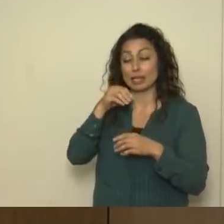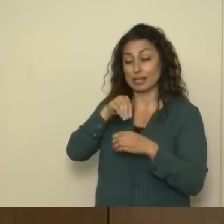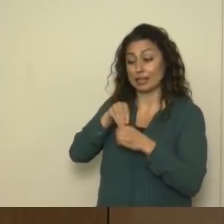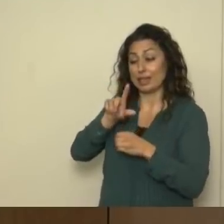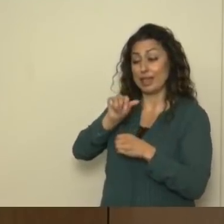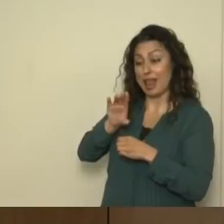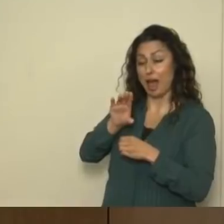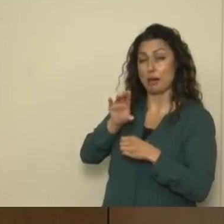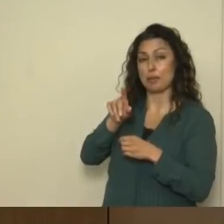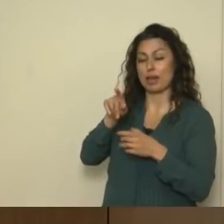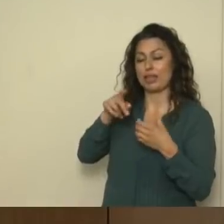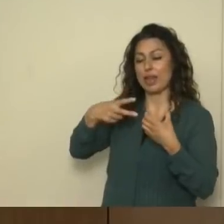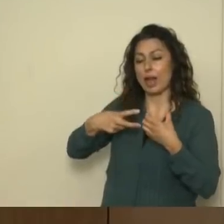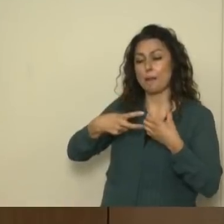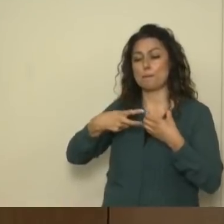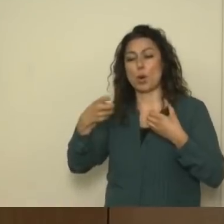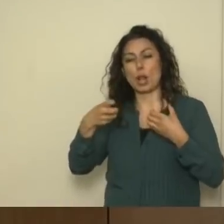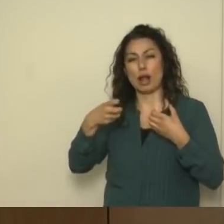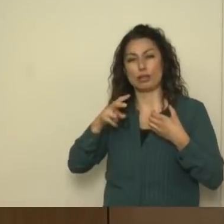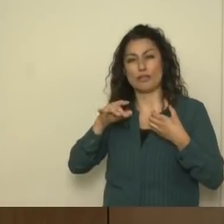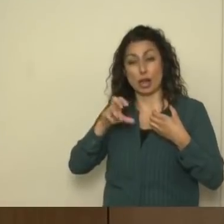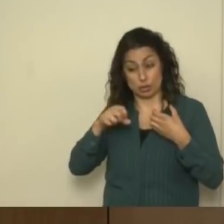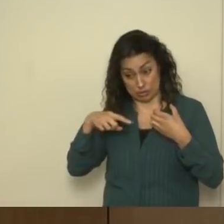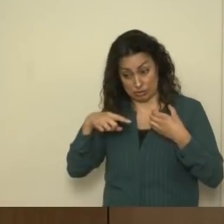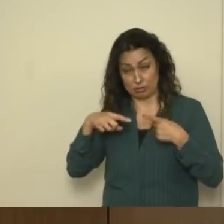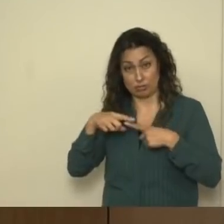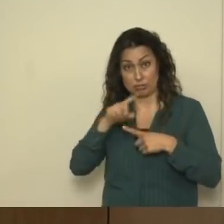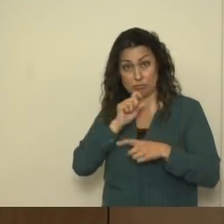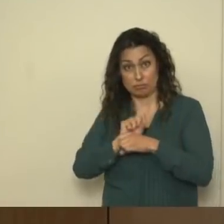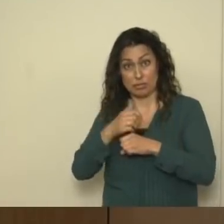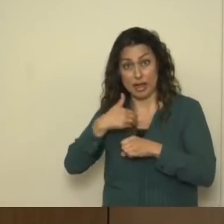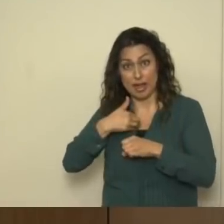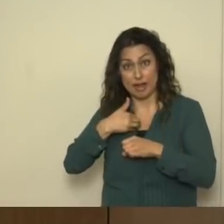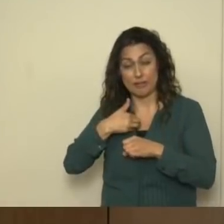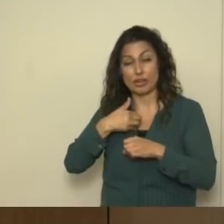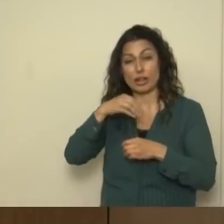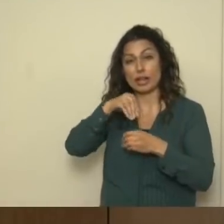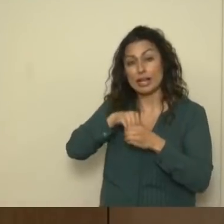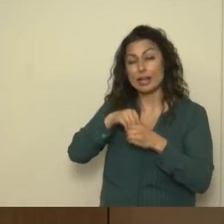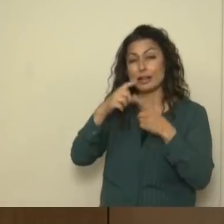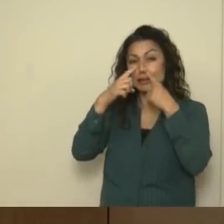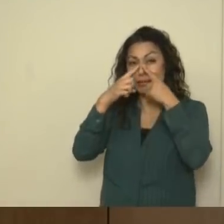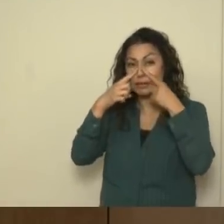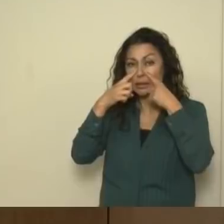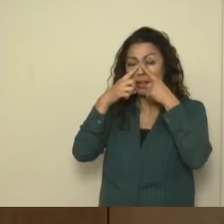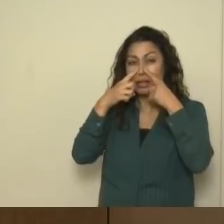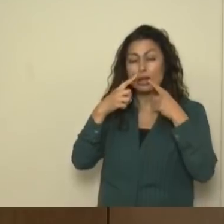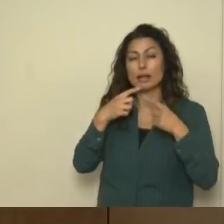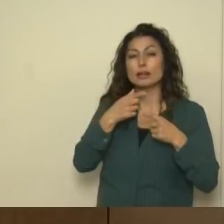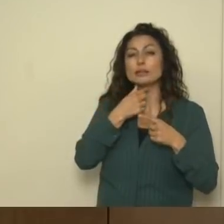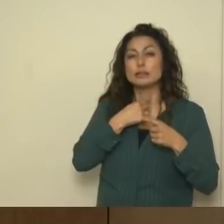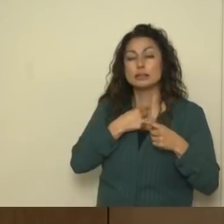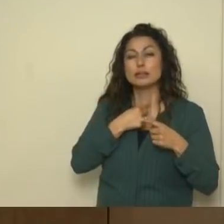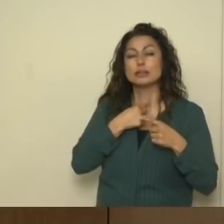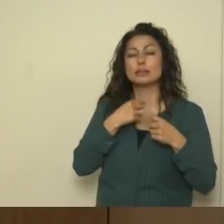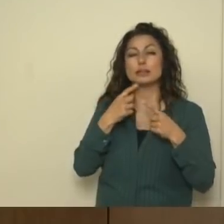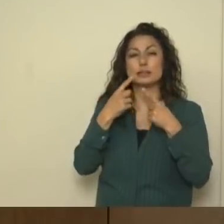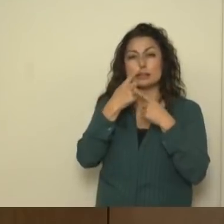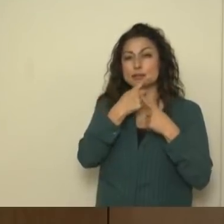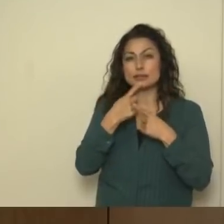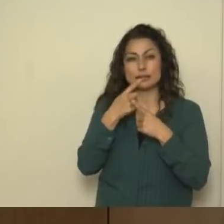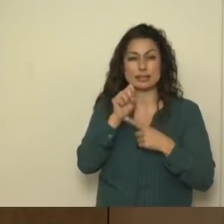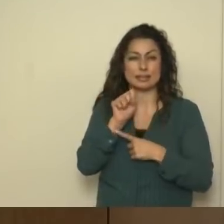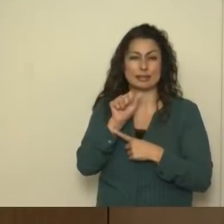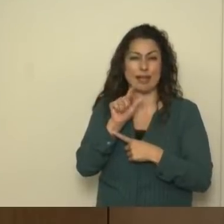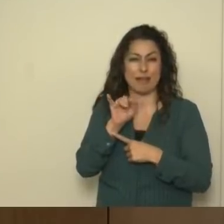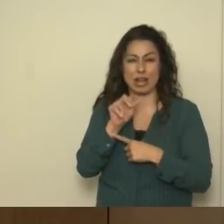instrument pull out the virus and tell us whether it's present in a person's nasal, pharyngeal, or saliva sample.